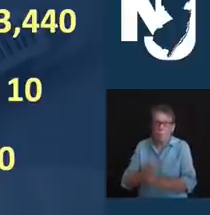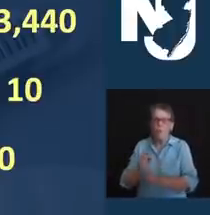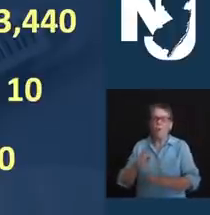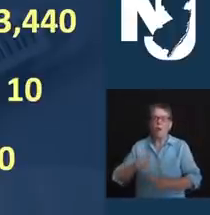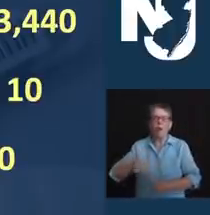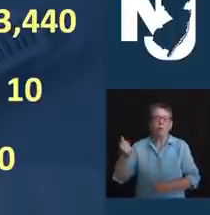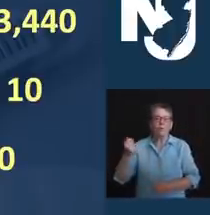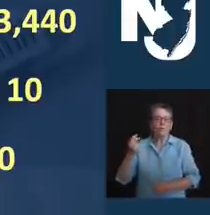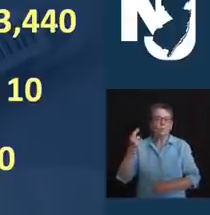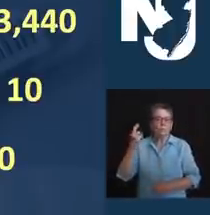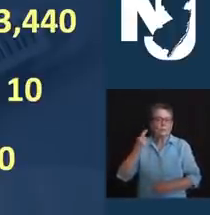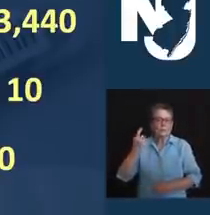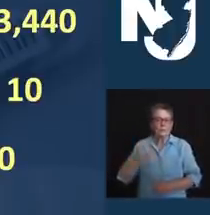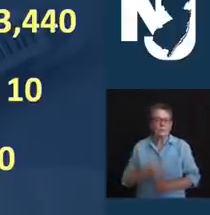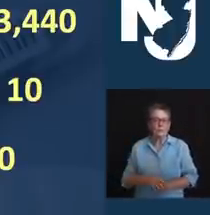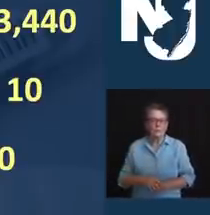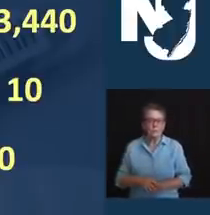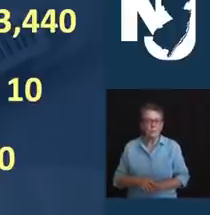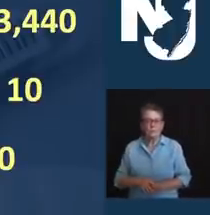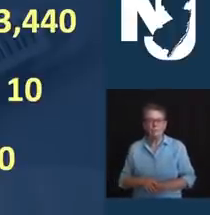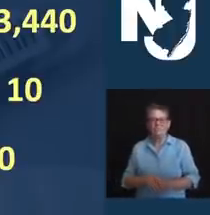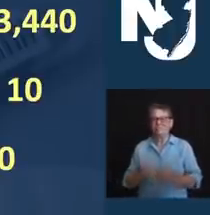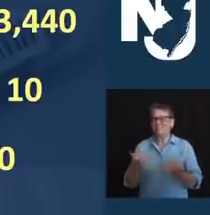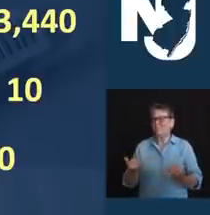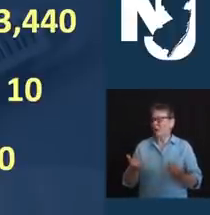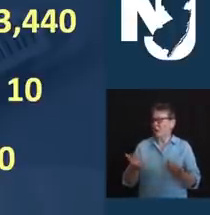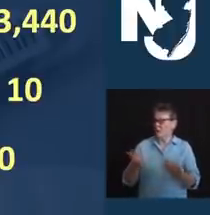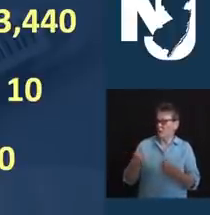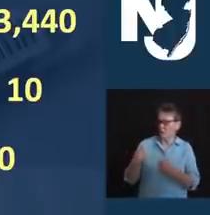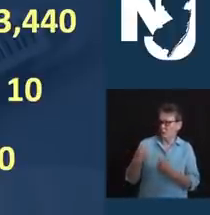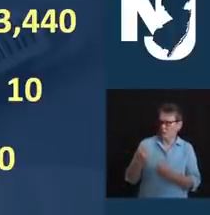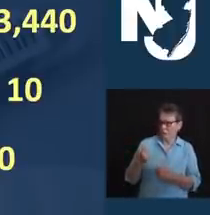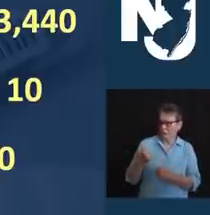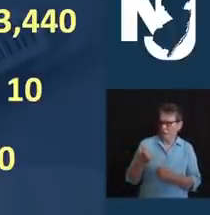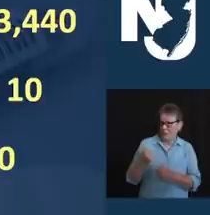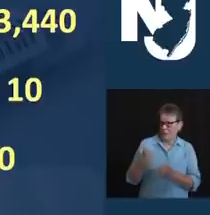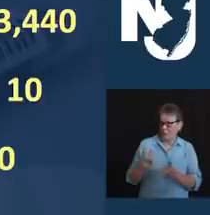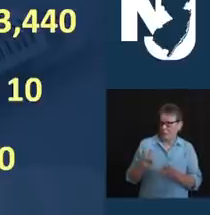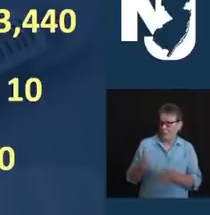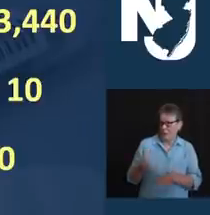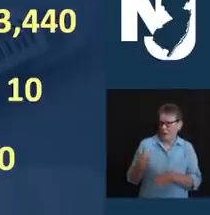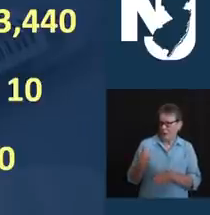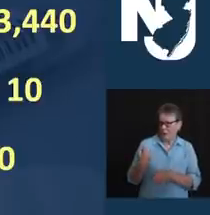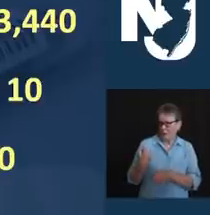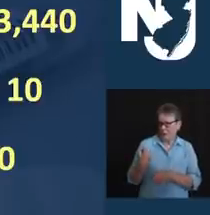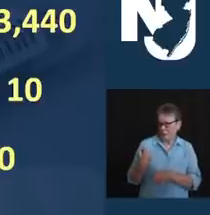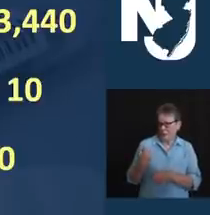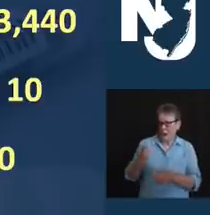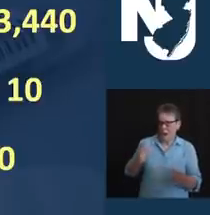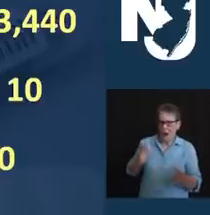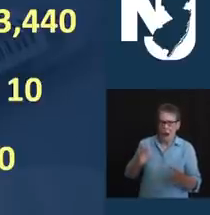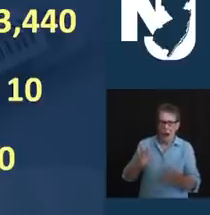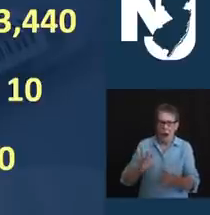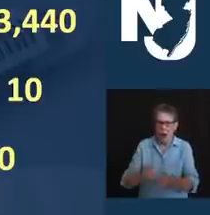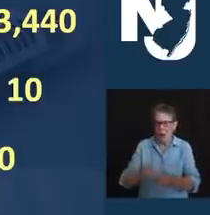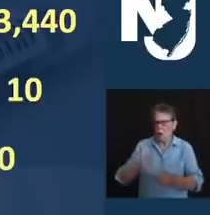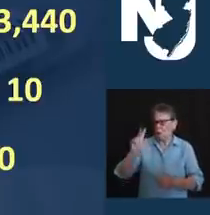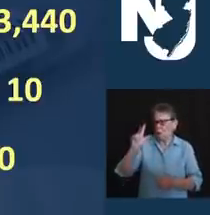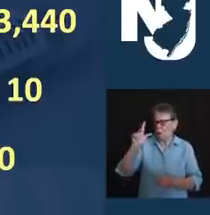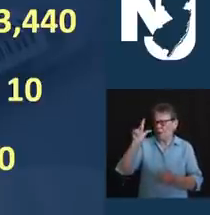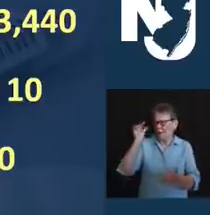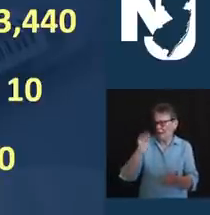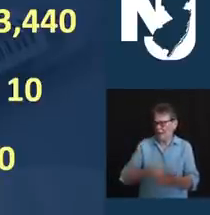complications. This brings the total of confirmed deaths over the past 14 plus months to